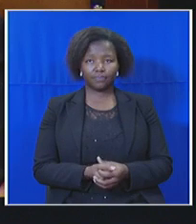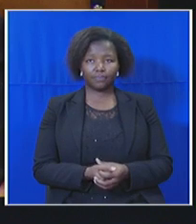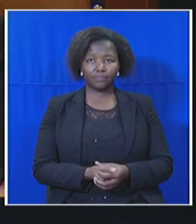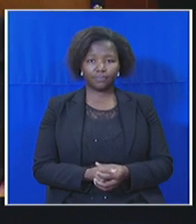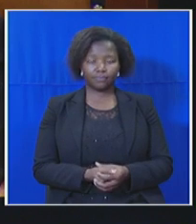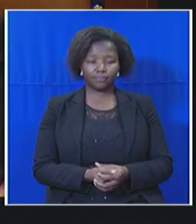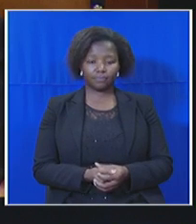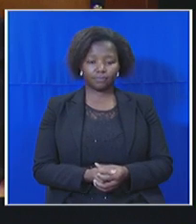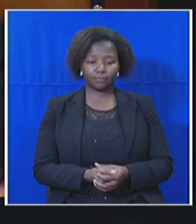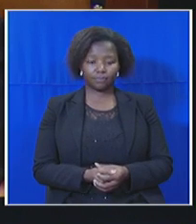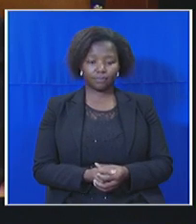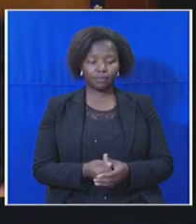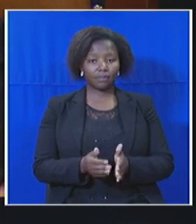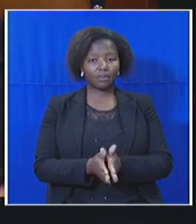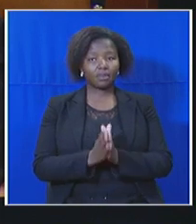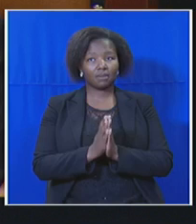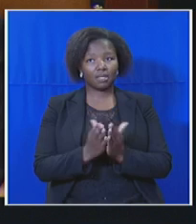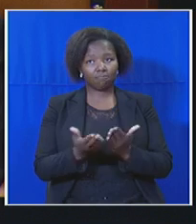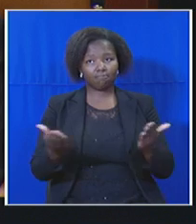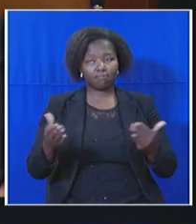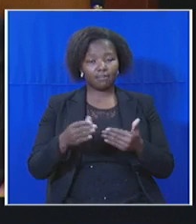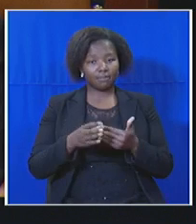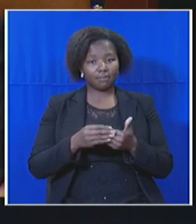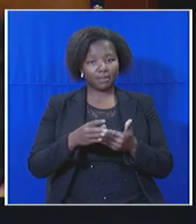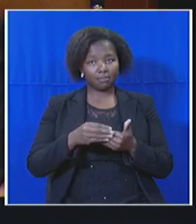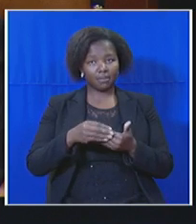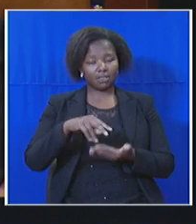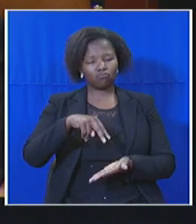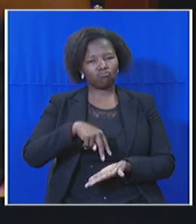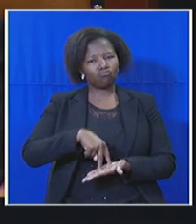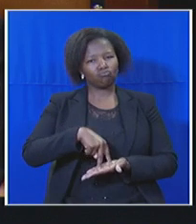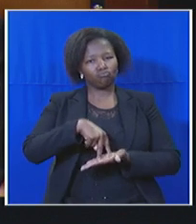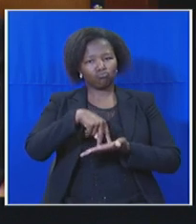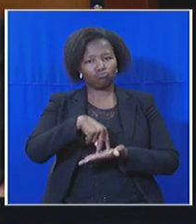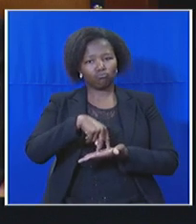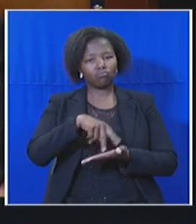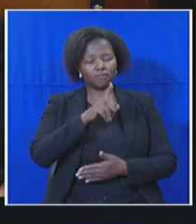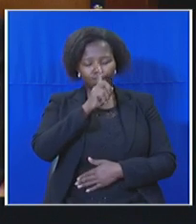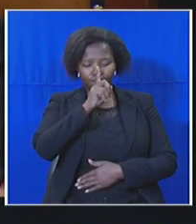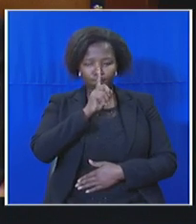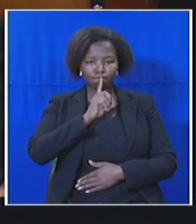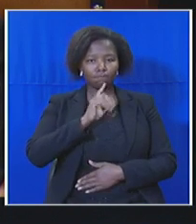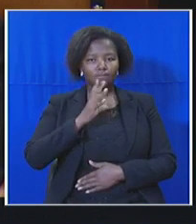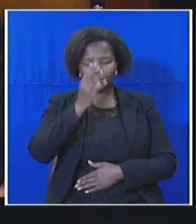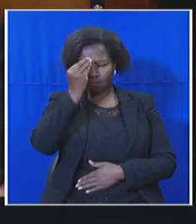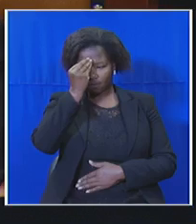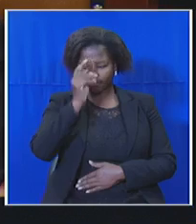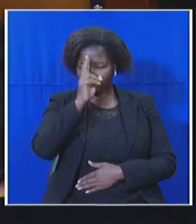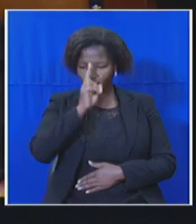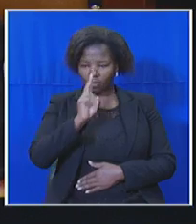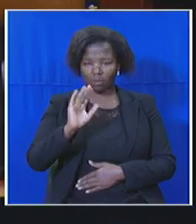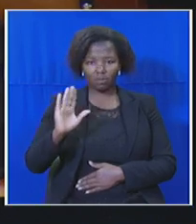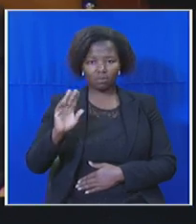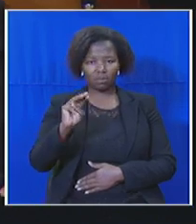Will members please rise to observe a moment of silence in memory of Honorable